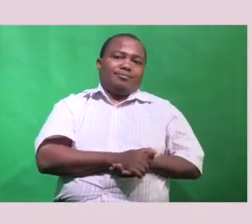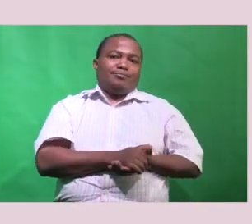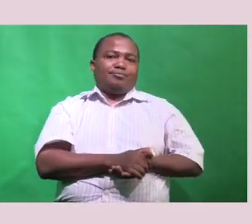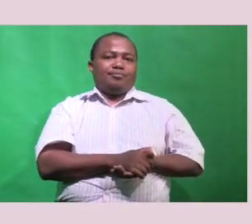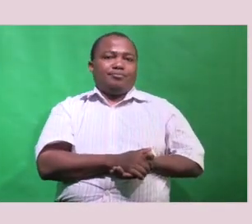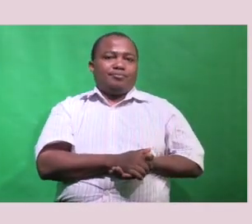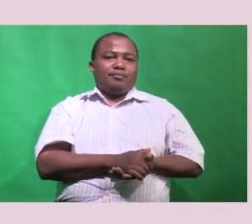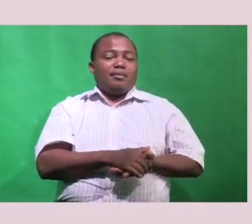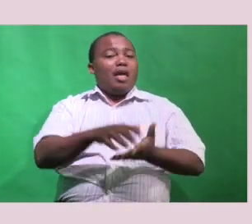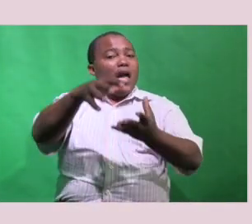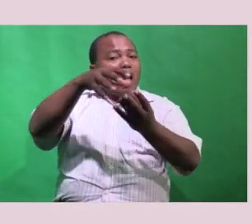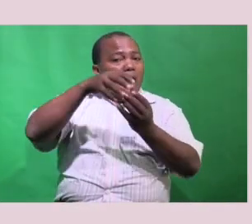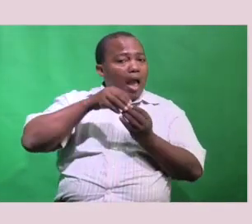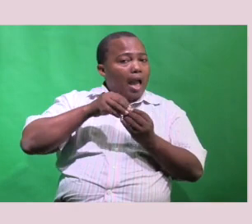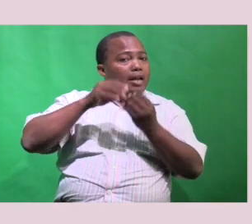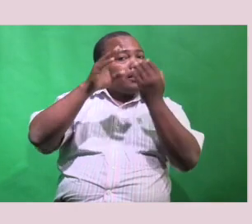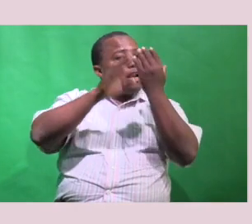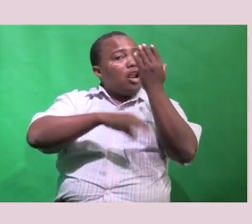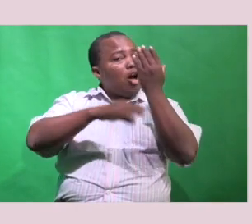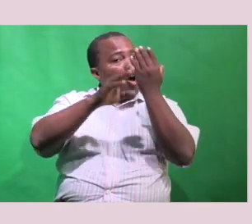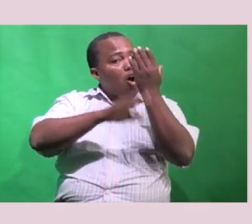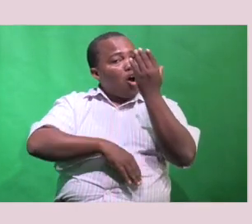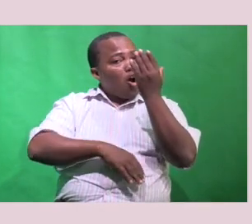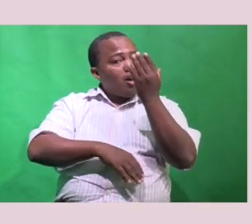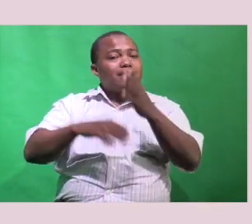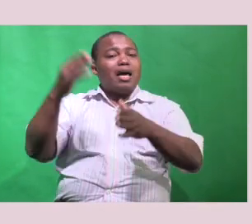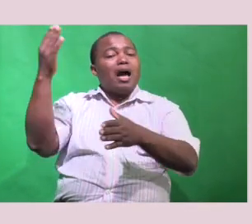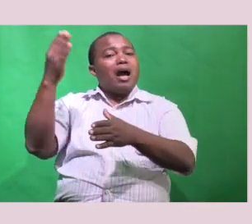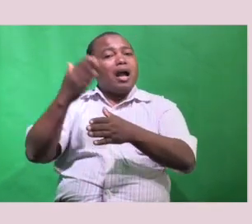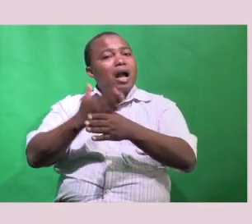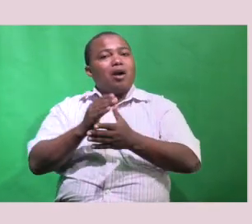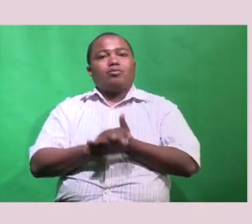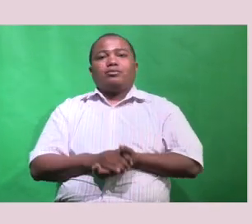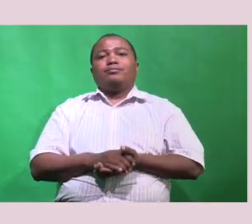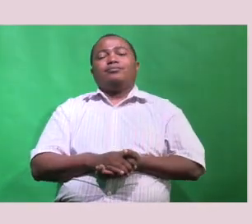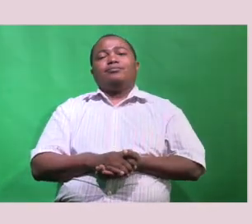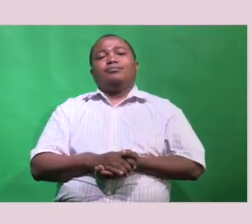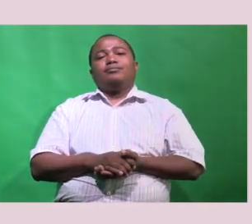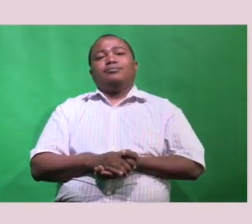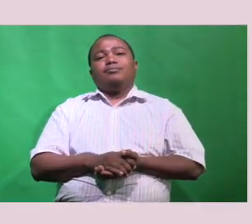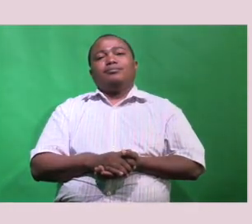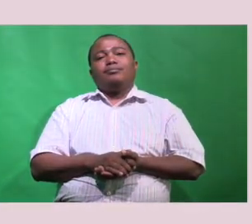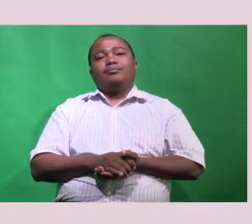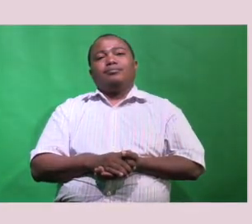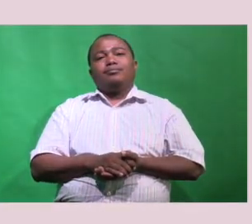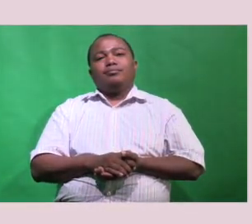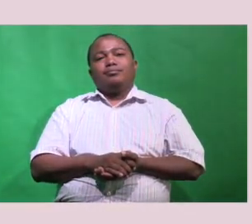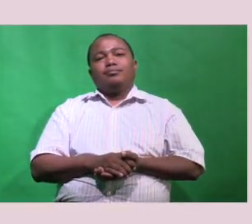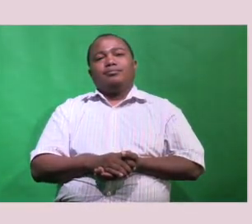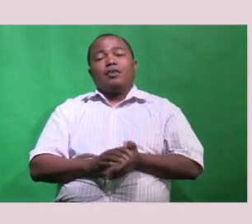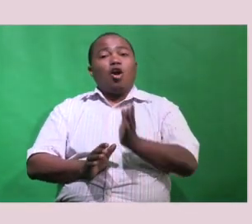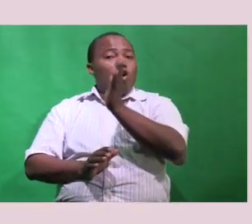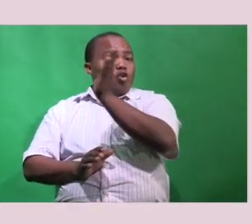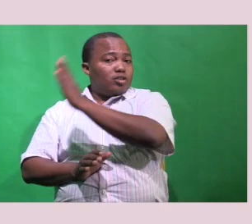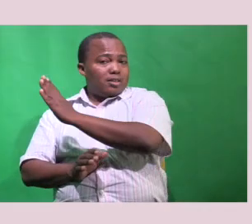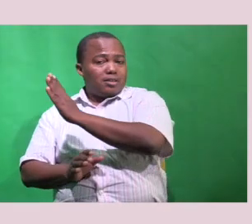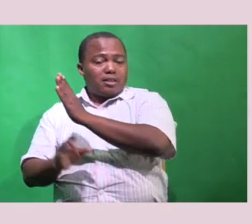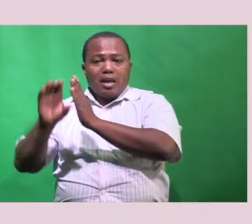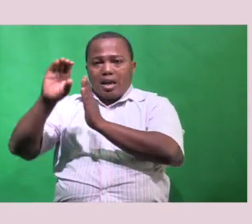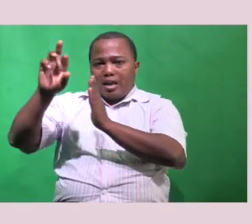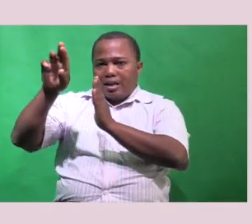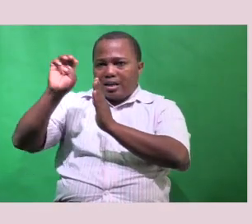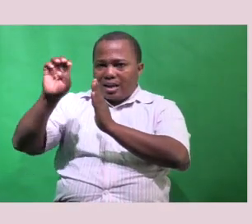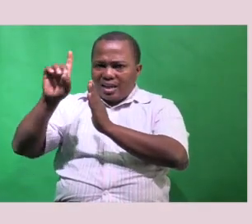and loss account. You put here credit, debit.